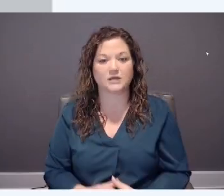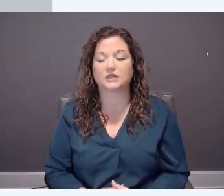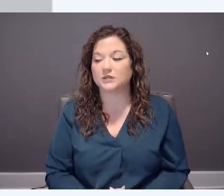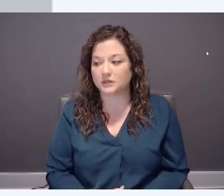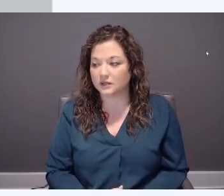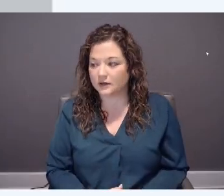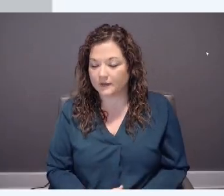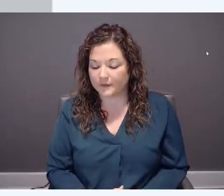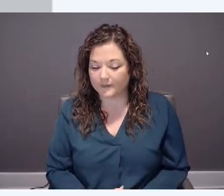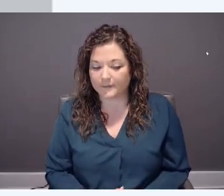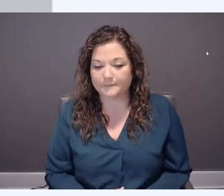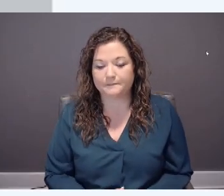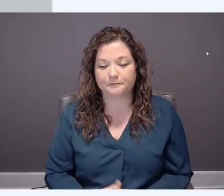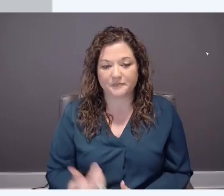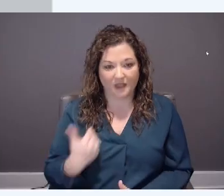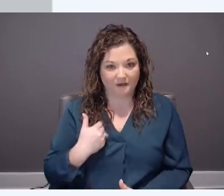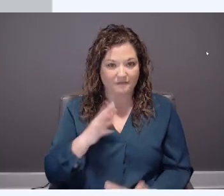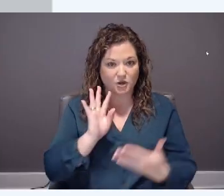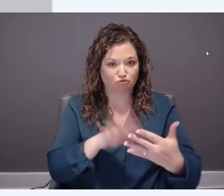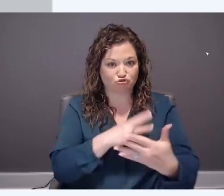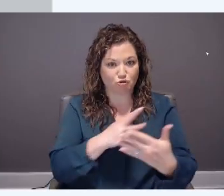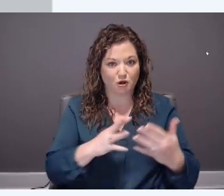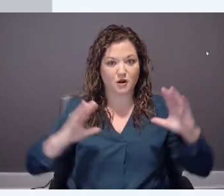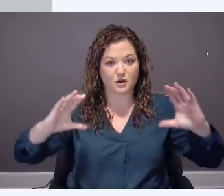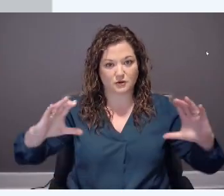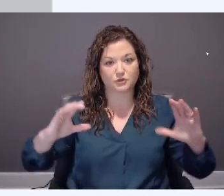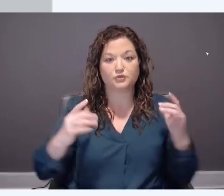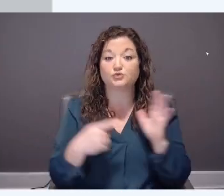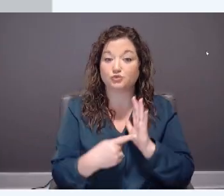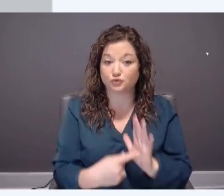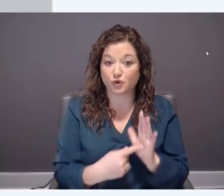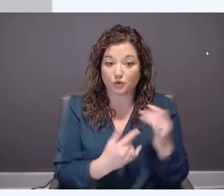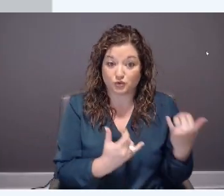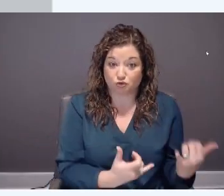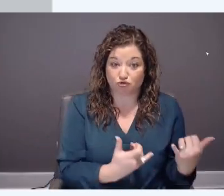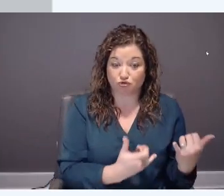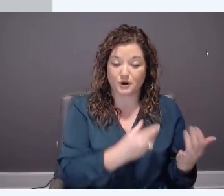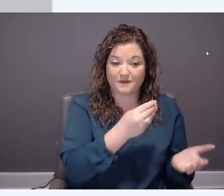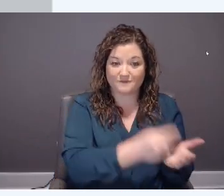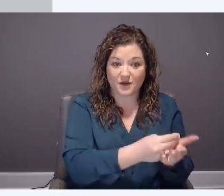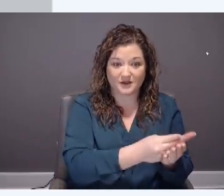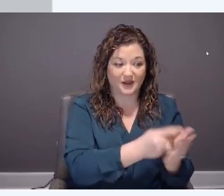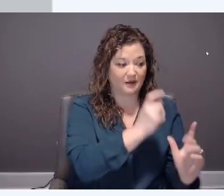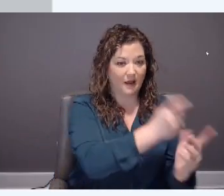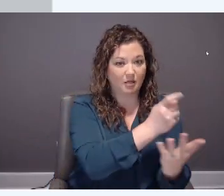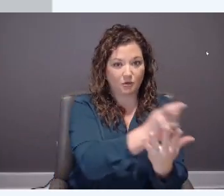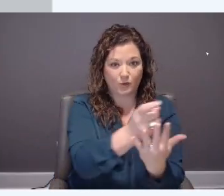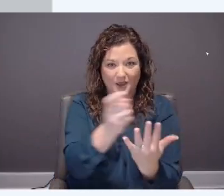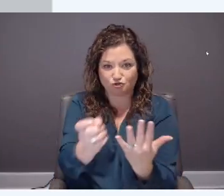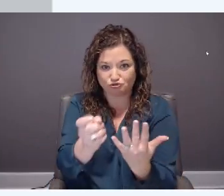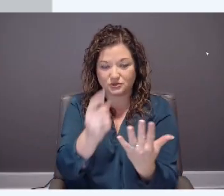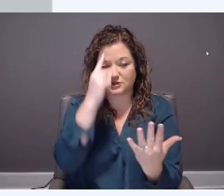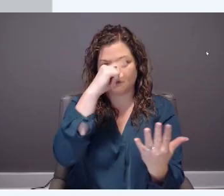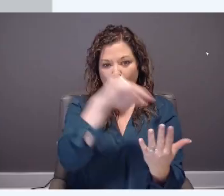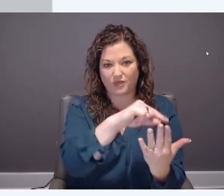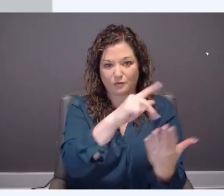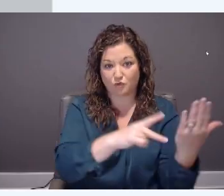Here is a pie chart that shows the current funding allocations for the projects.